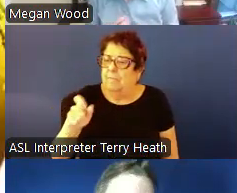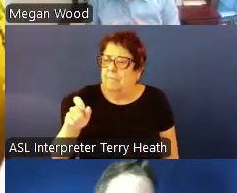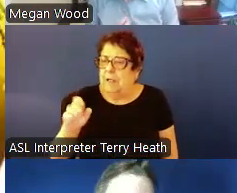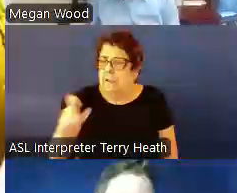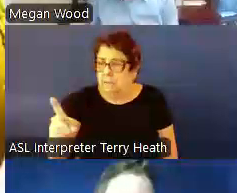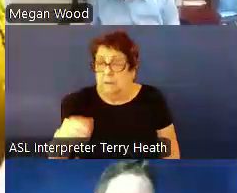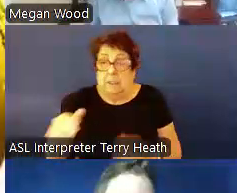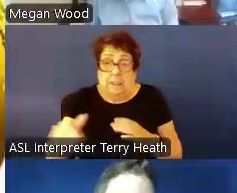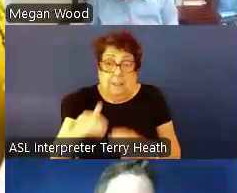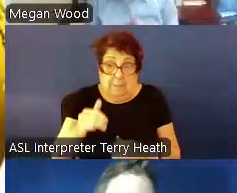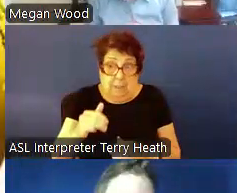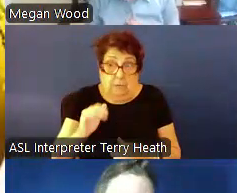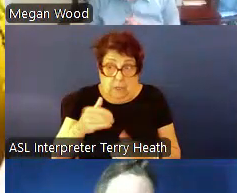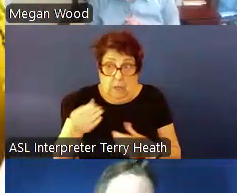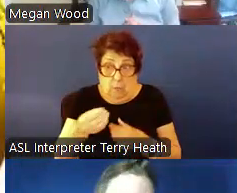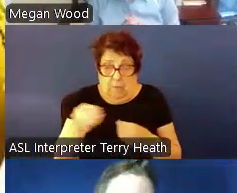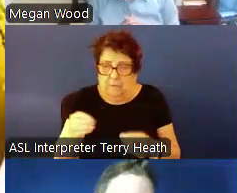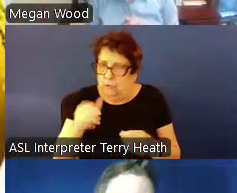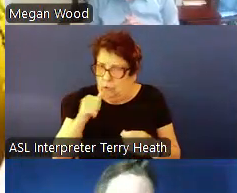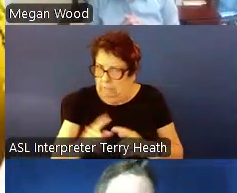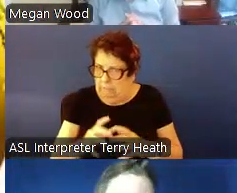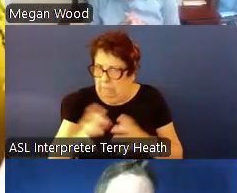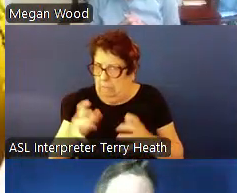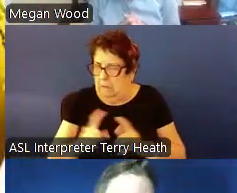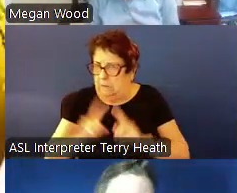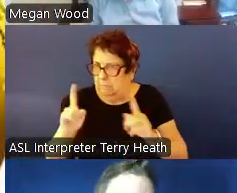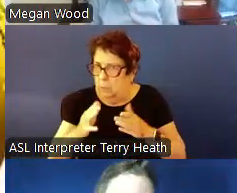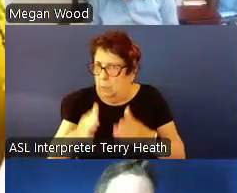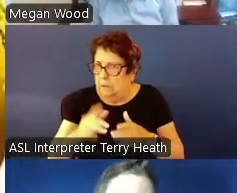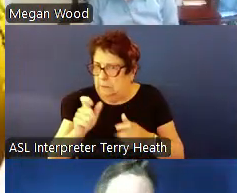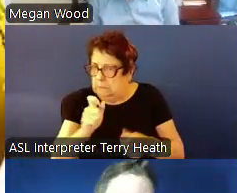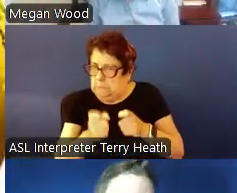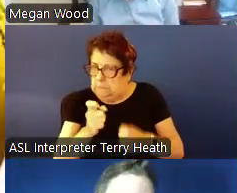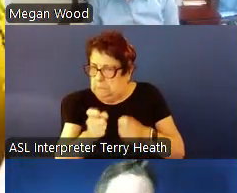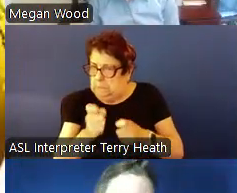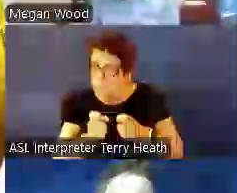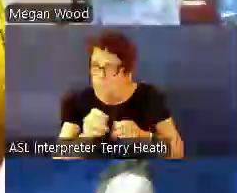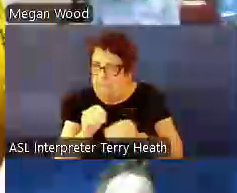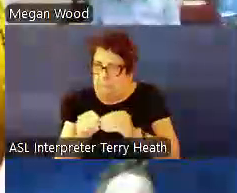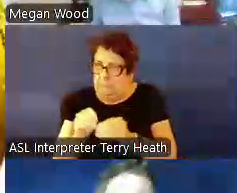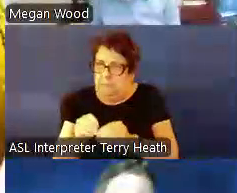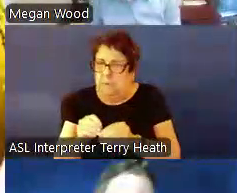ways to kind of tweak it. And so we had gotten some feedback that it wasn't always easy to use.